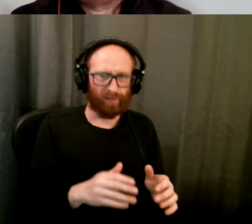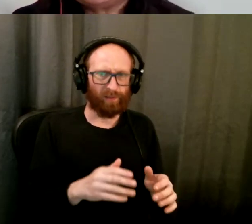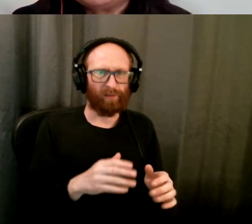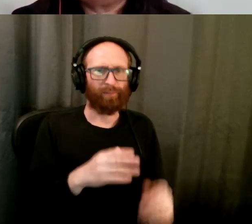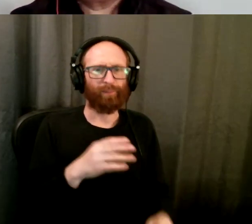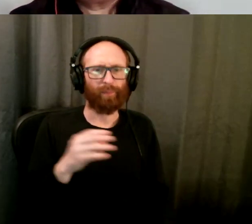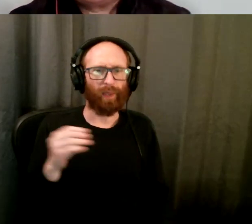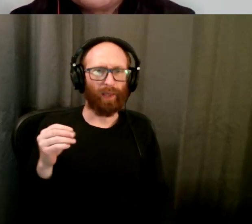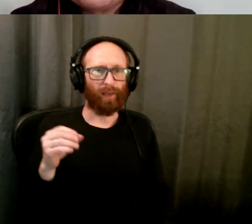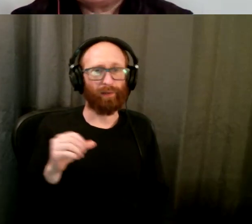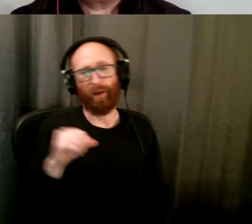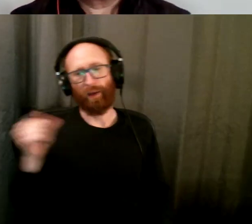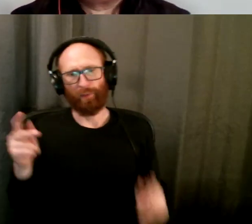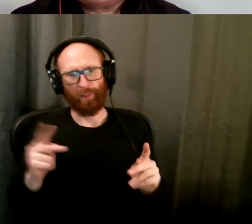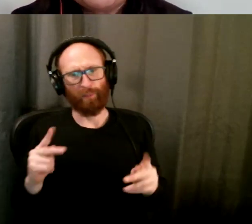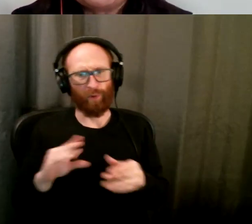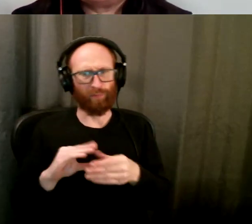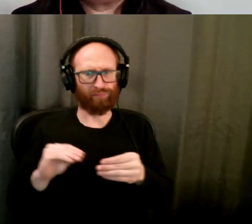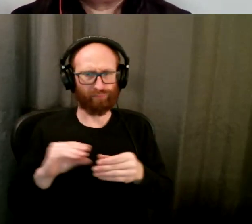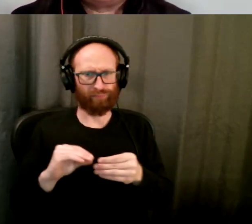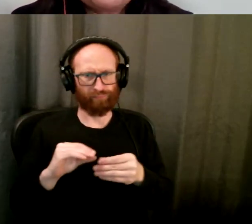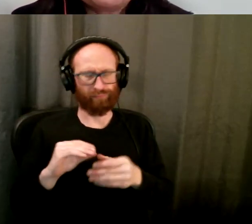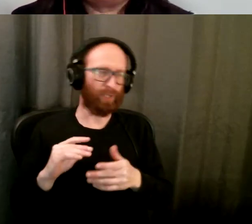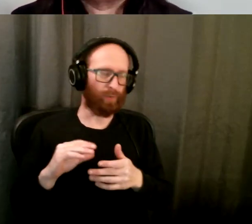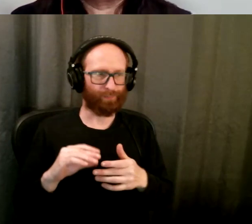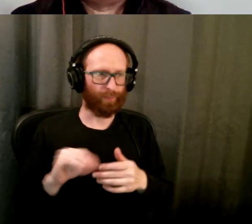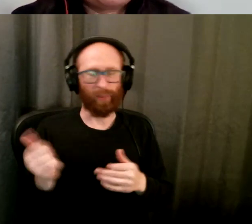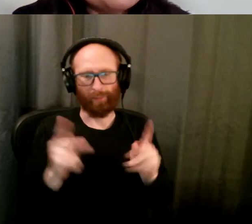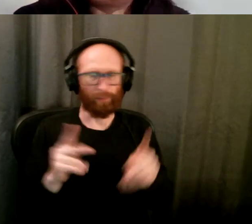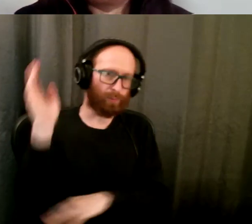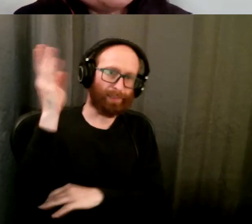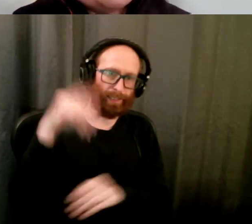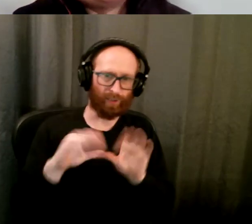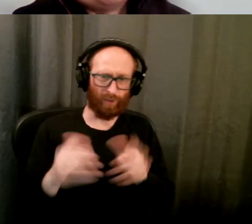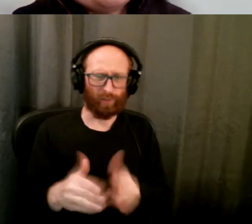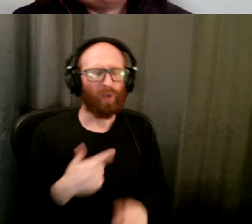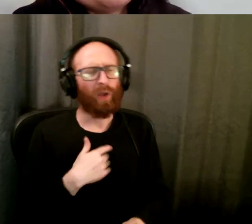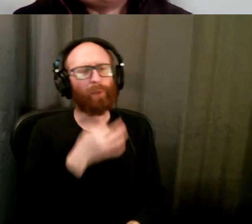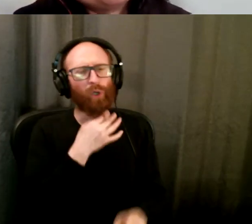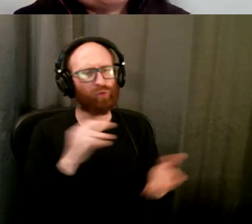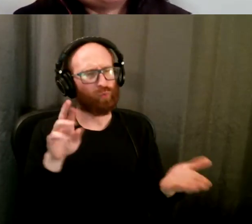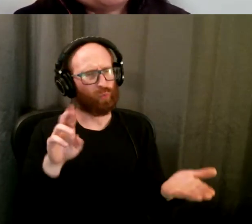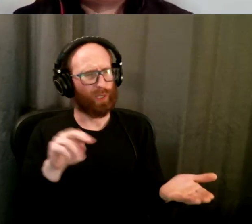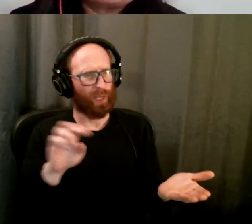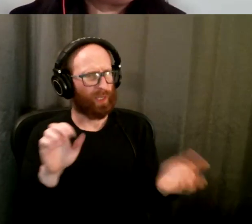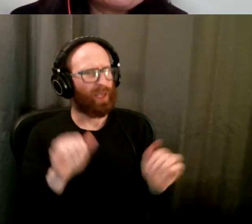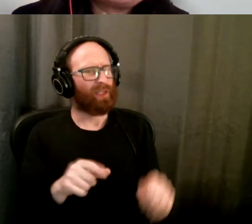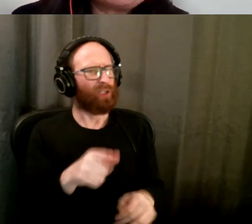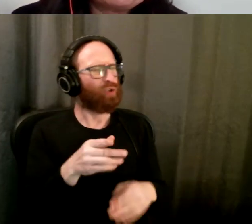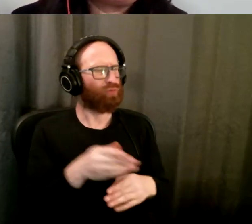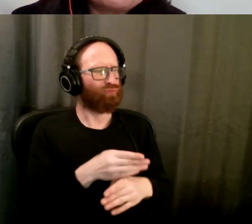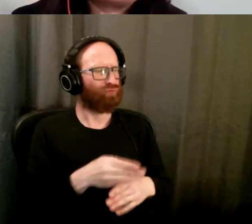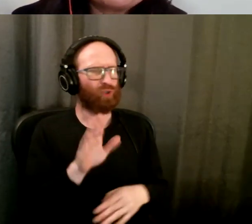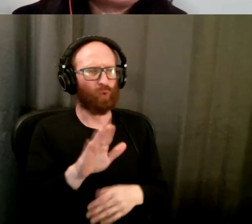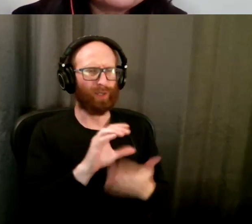classroom. And so, Renee, I'm curious if you could share with us a little bit about what your calendar looked like to do this kind